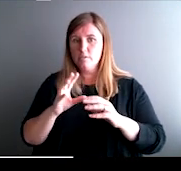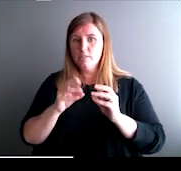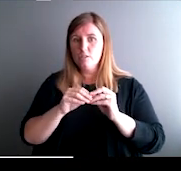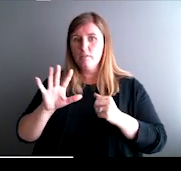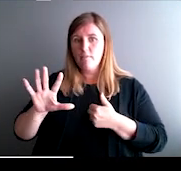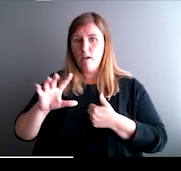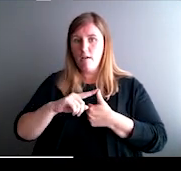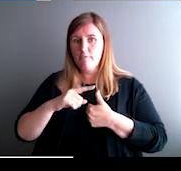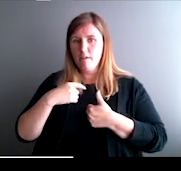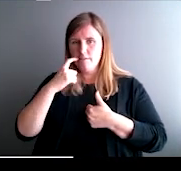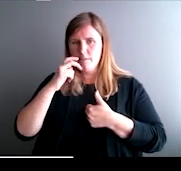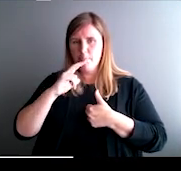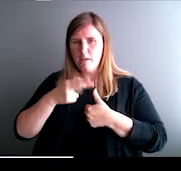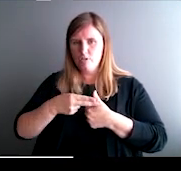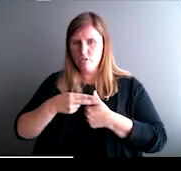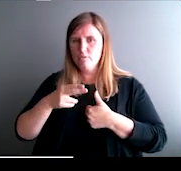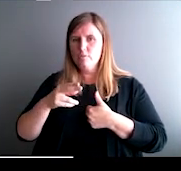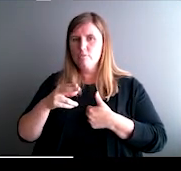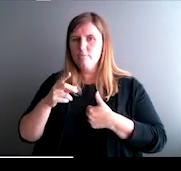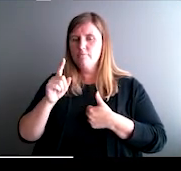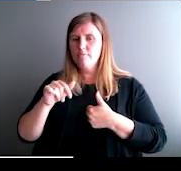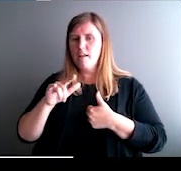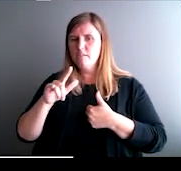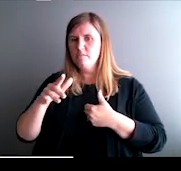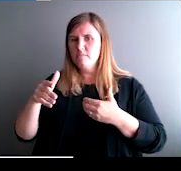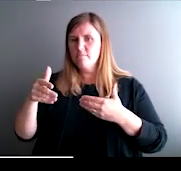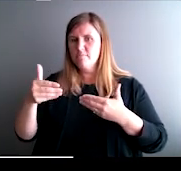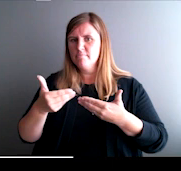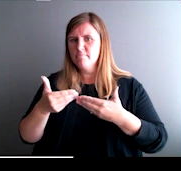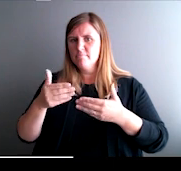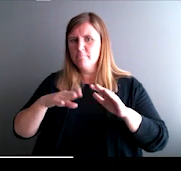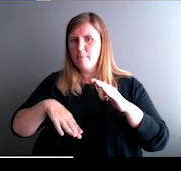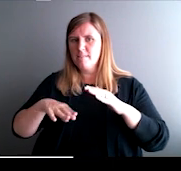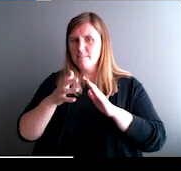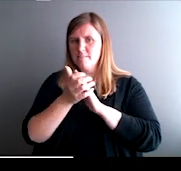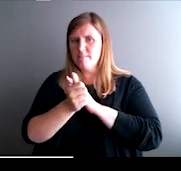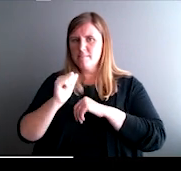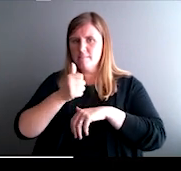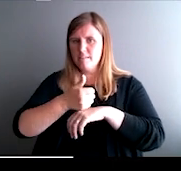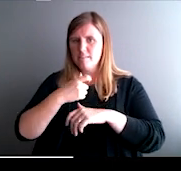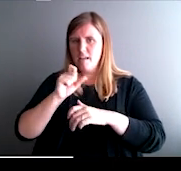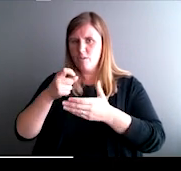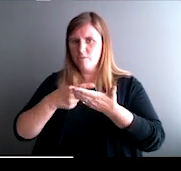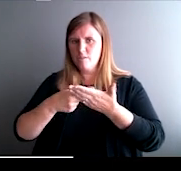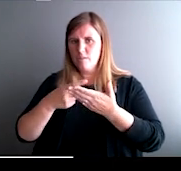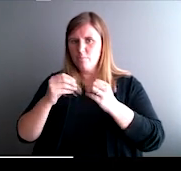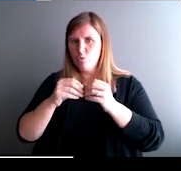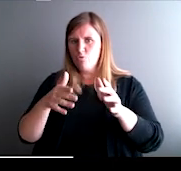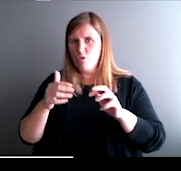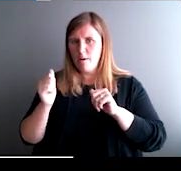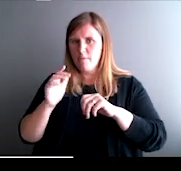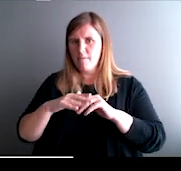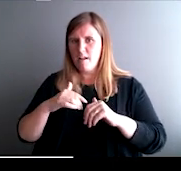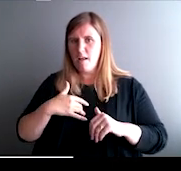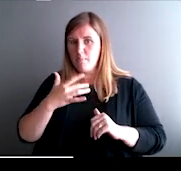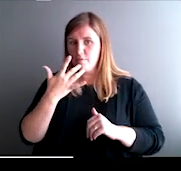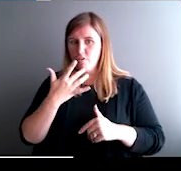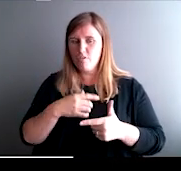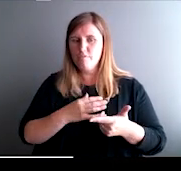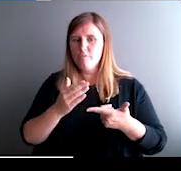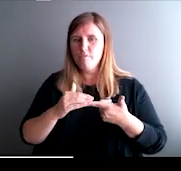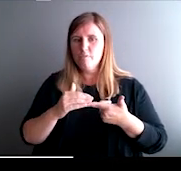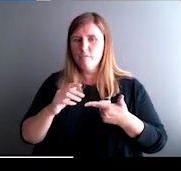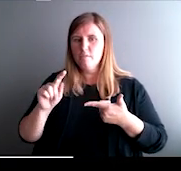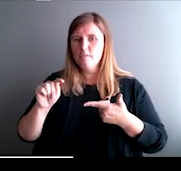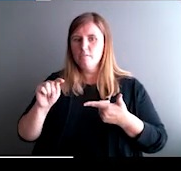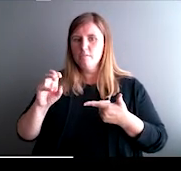5, which I already mentioned, is the introduction. That will go over some of the basic skill sets I had to discuss a little bit more rapidly than I'd prefer. Tim